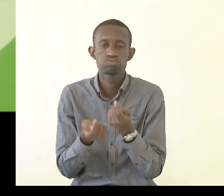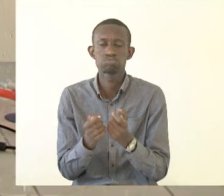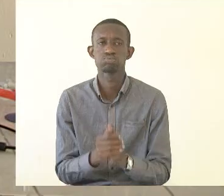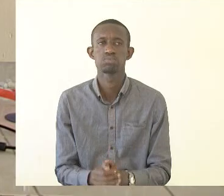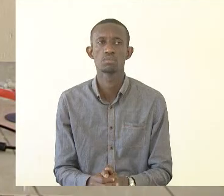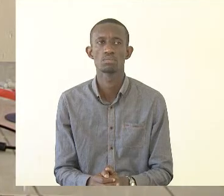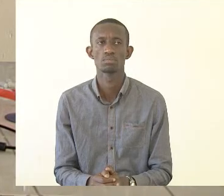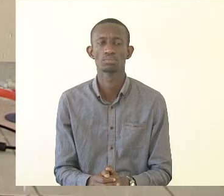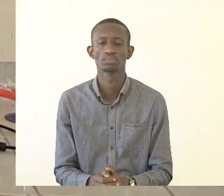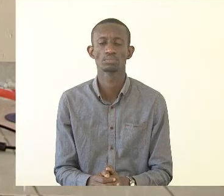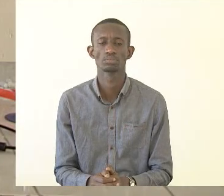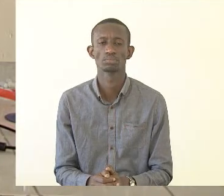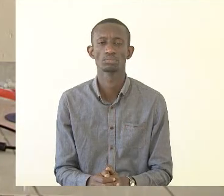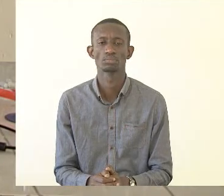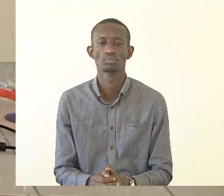just heat.